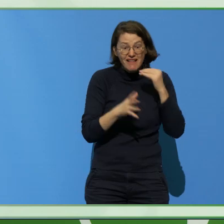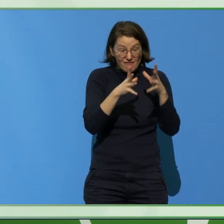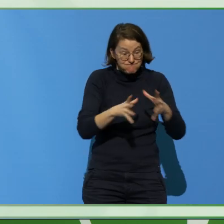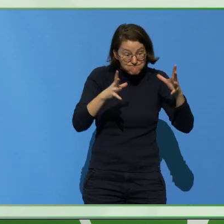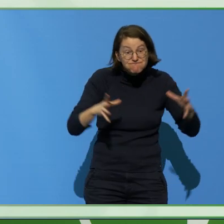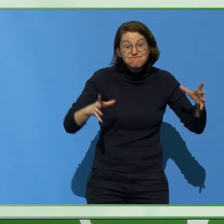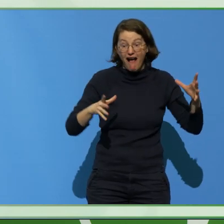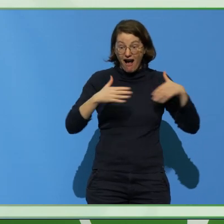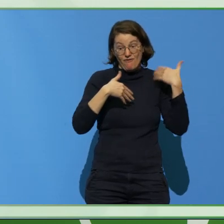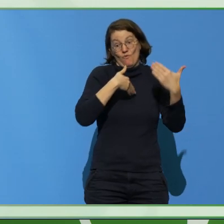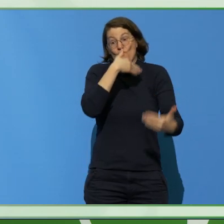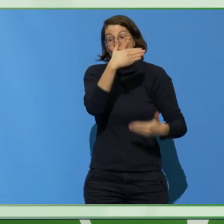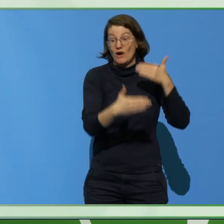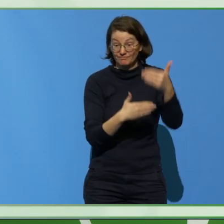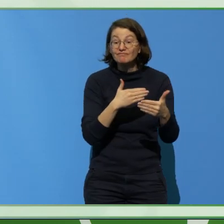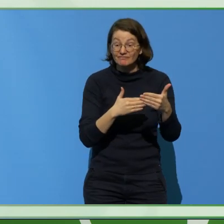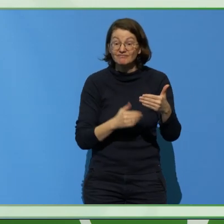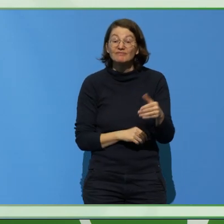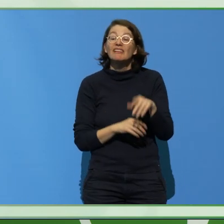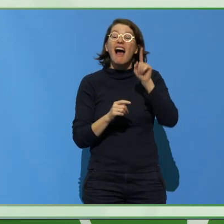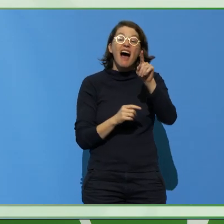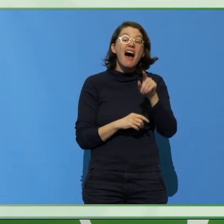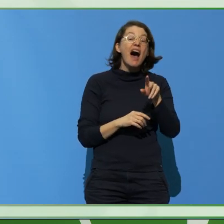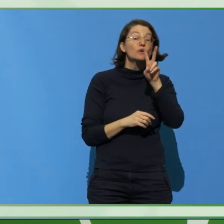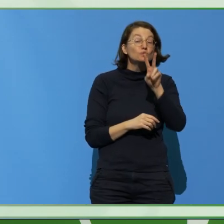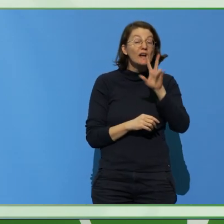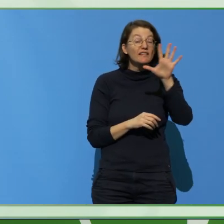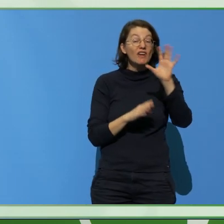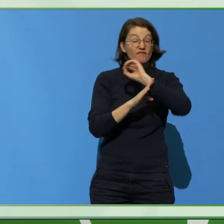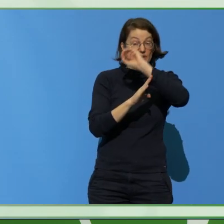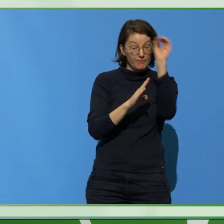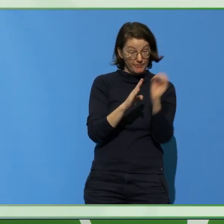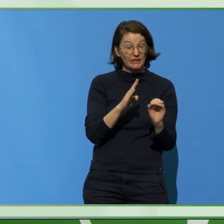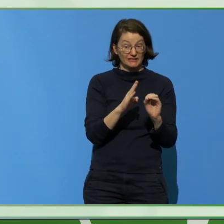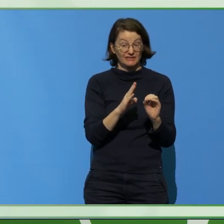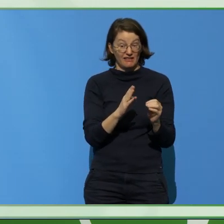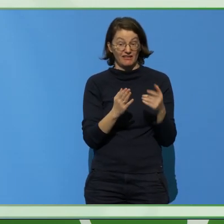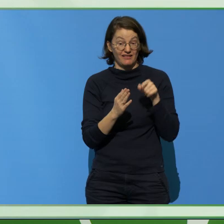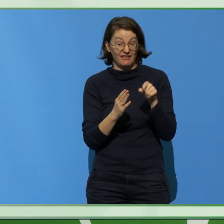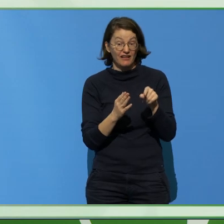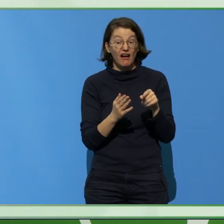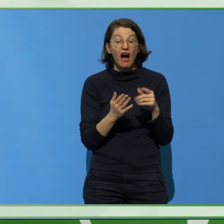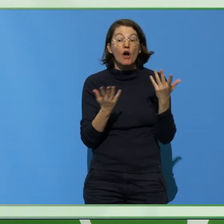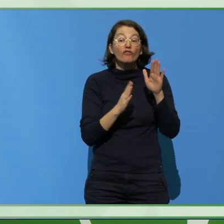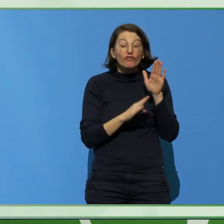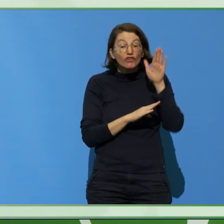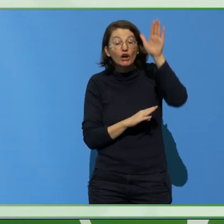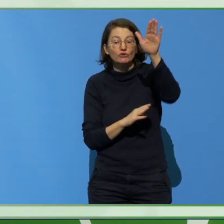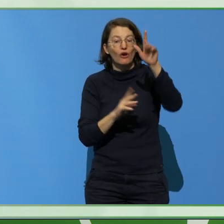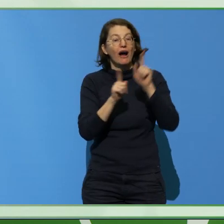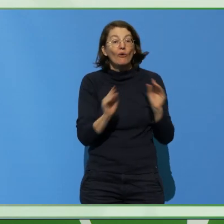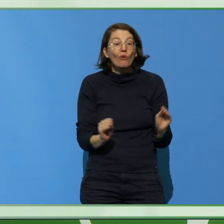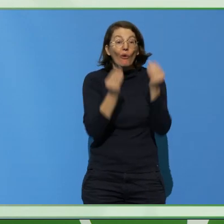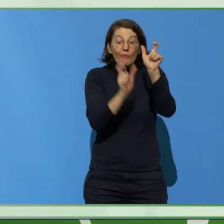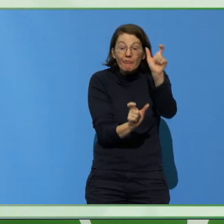Some of the trends we are seeing in the assistive technology space is actually Kenya and Africa being at the center